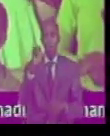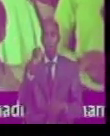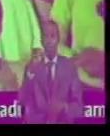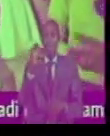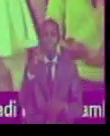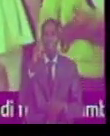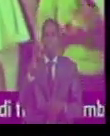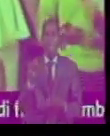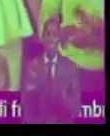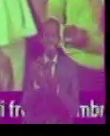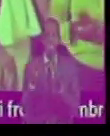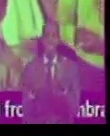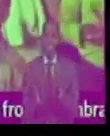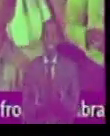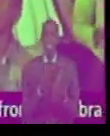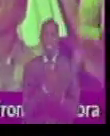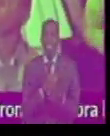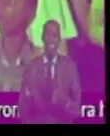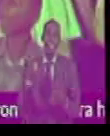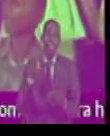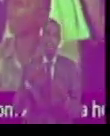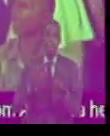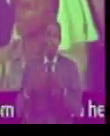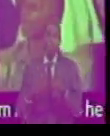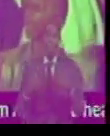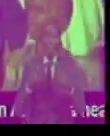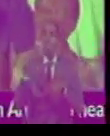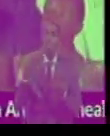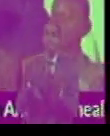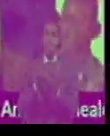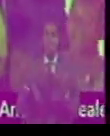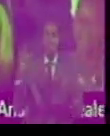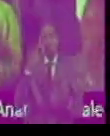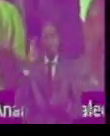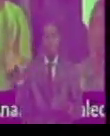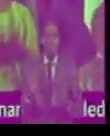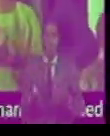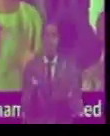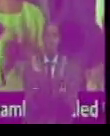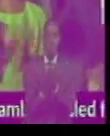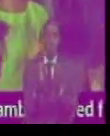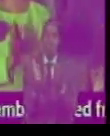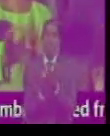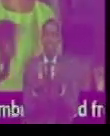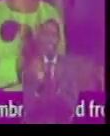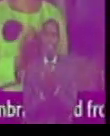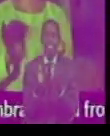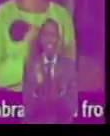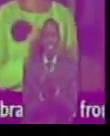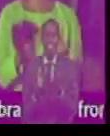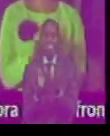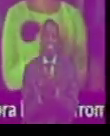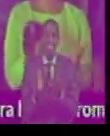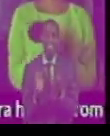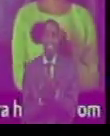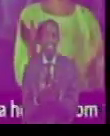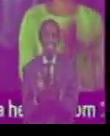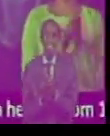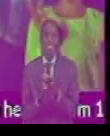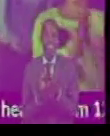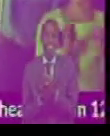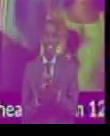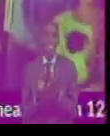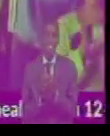And the miracle have taken place. The problem on the knee is gone and gone forever. Put your hand together